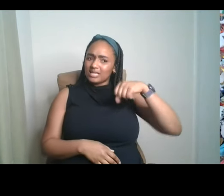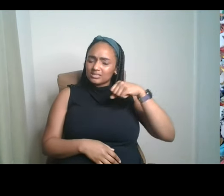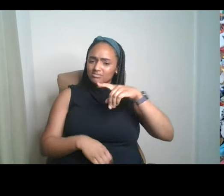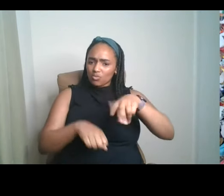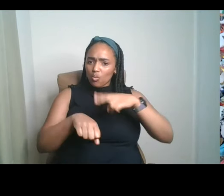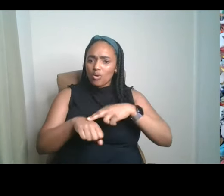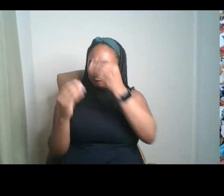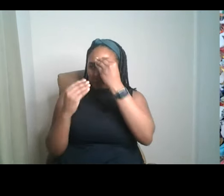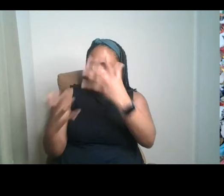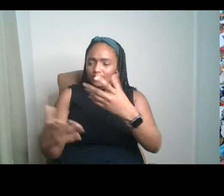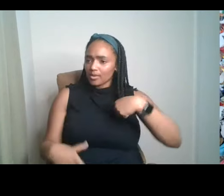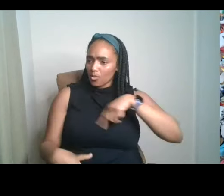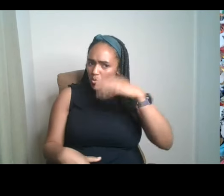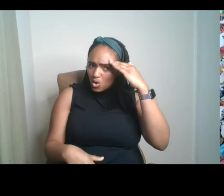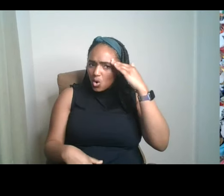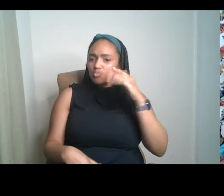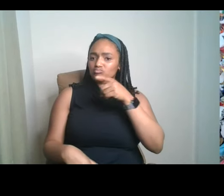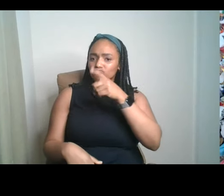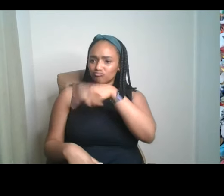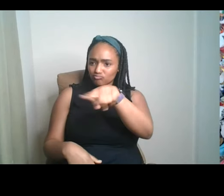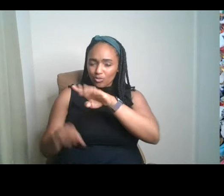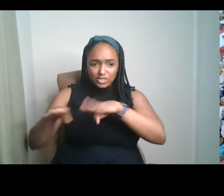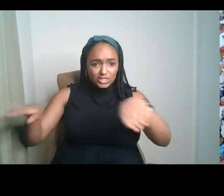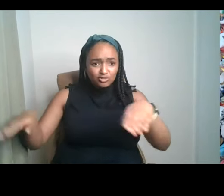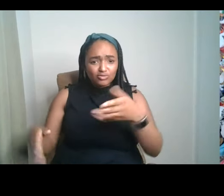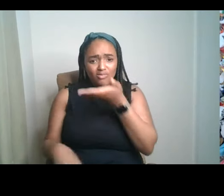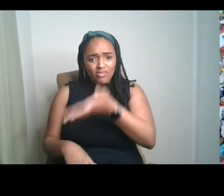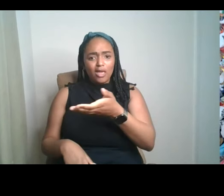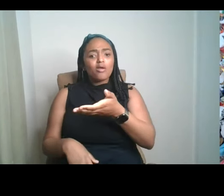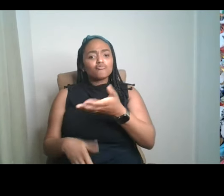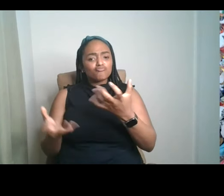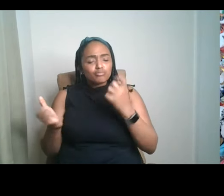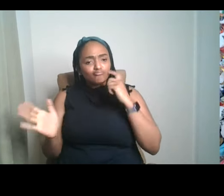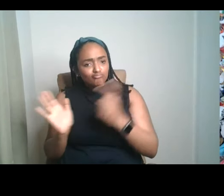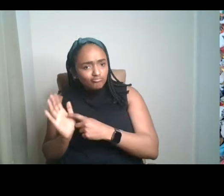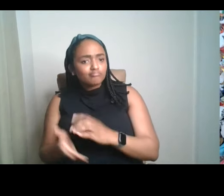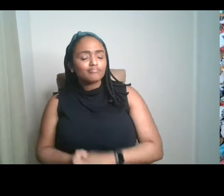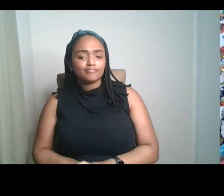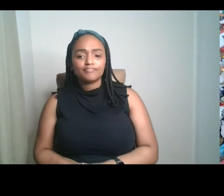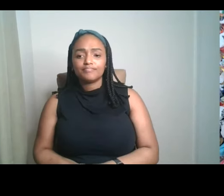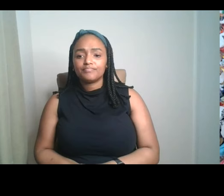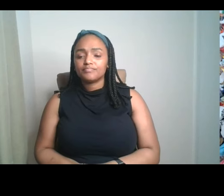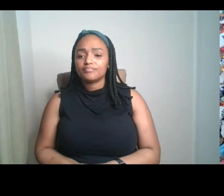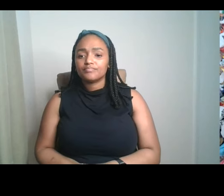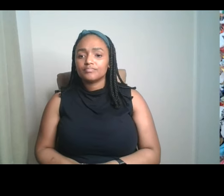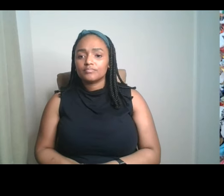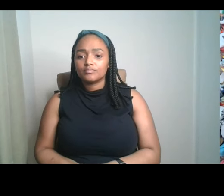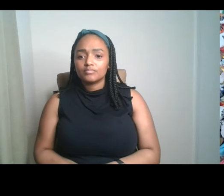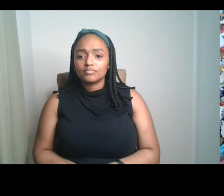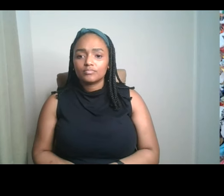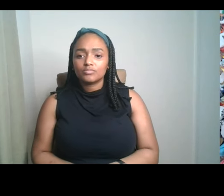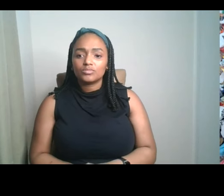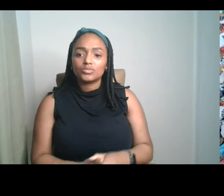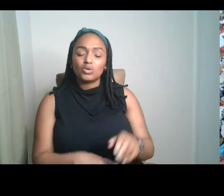That afternoon, all the teams met up for a press conference that had been set up by the Congressional Hispanic